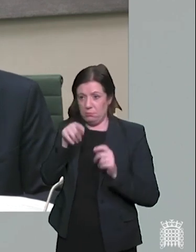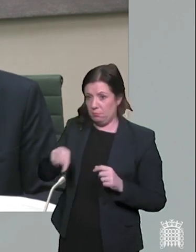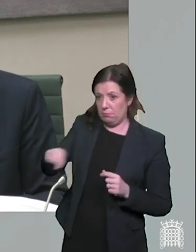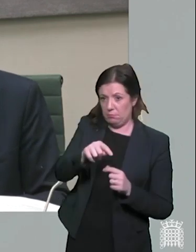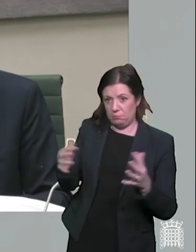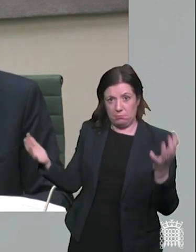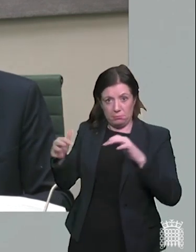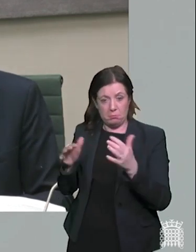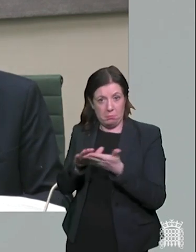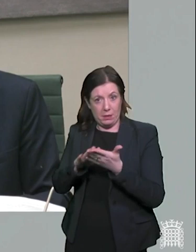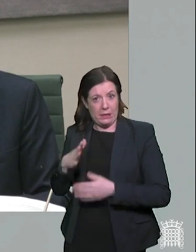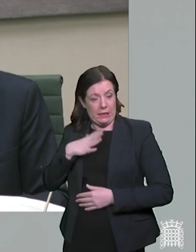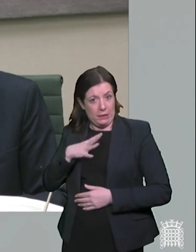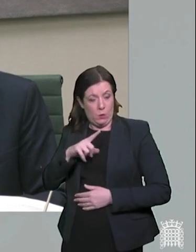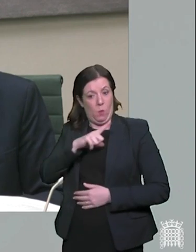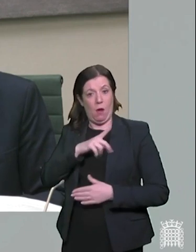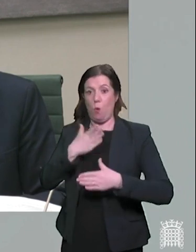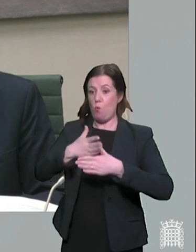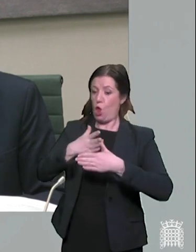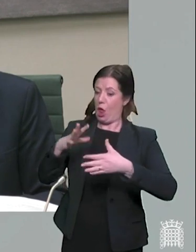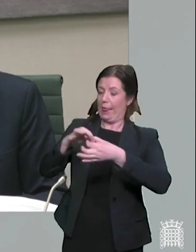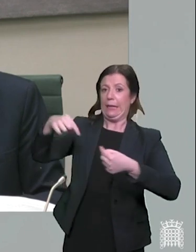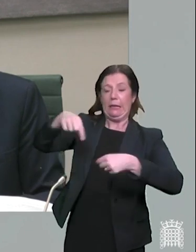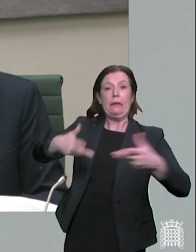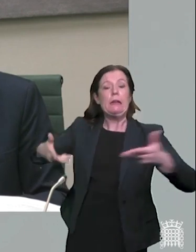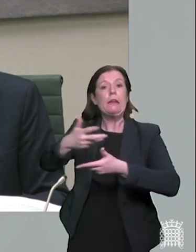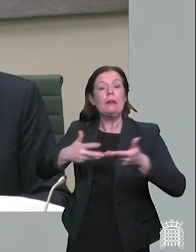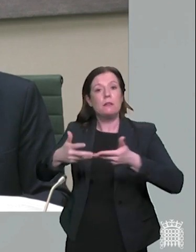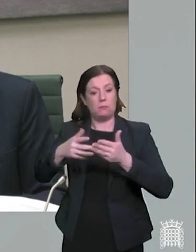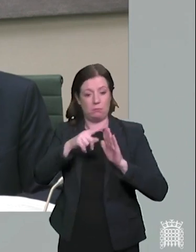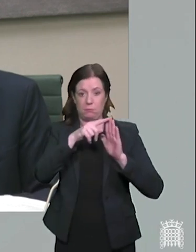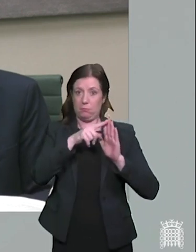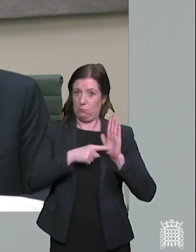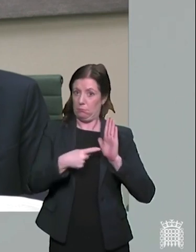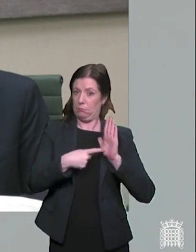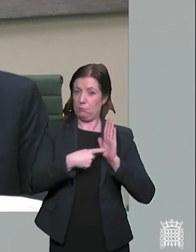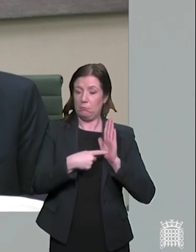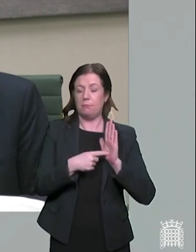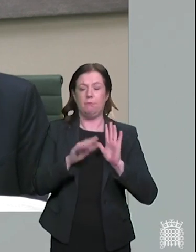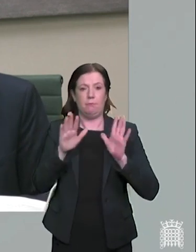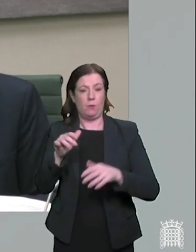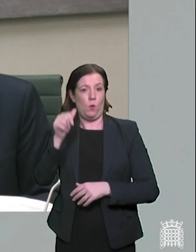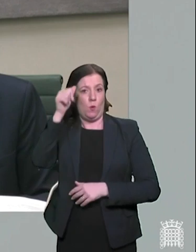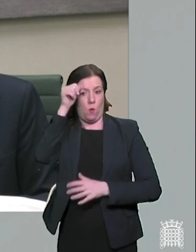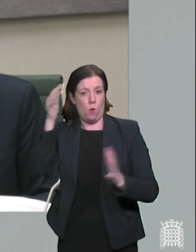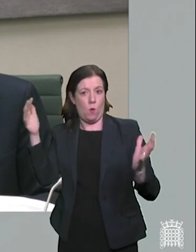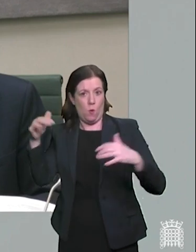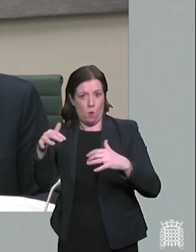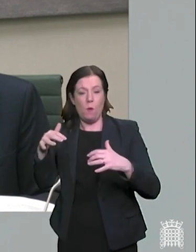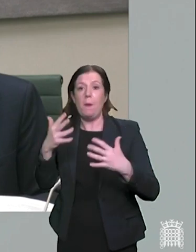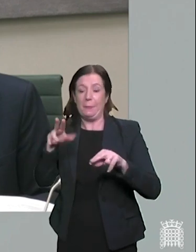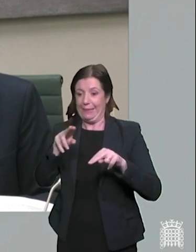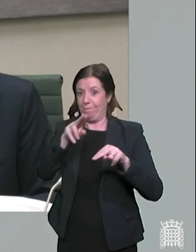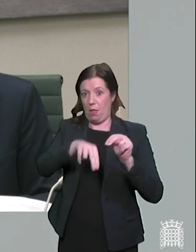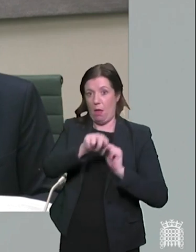reasonably necessary for work purposes, as was then required by the regulations. We know that the gathering attracted fixed penalty